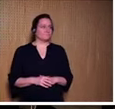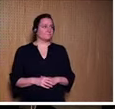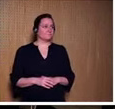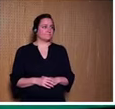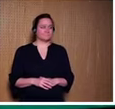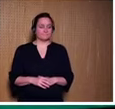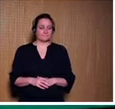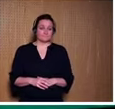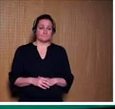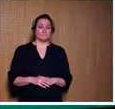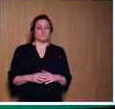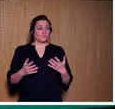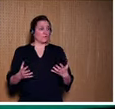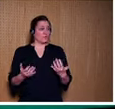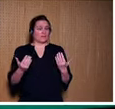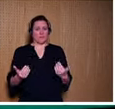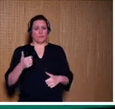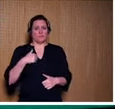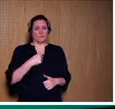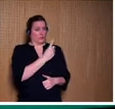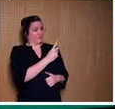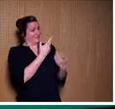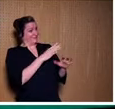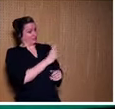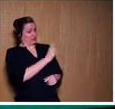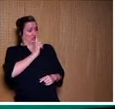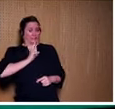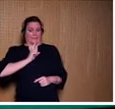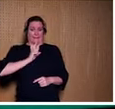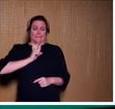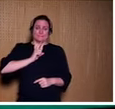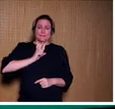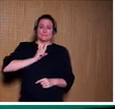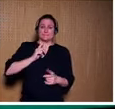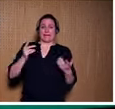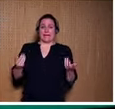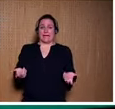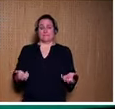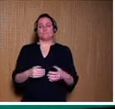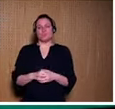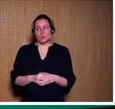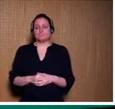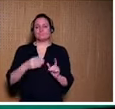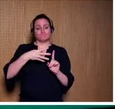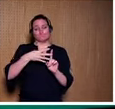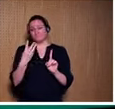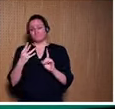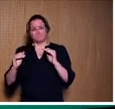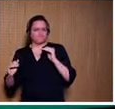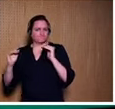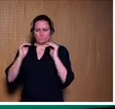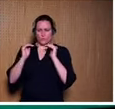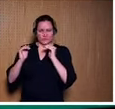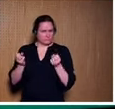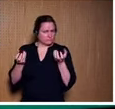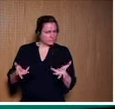So I'm the poor person having to speak after Neil. So how do we strengthen women's rights and LGBTI plus equality? I would say